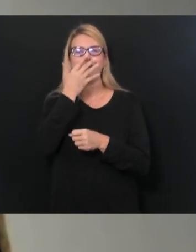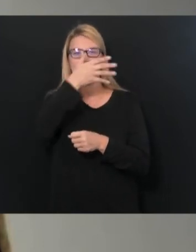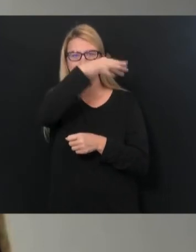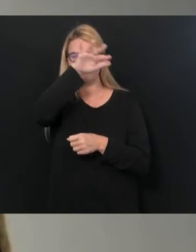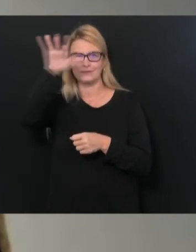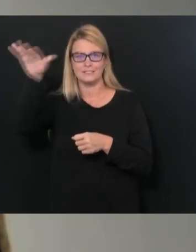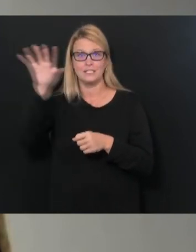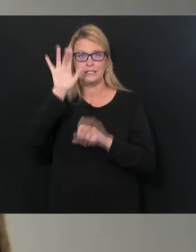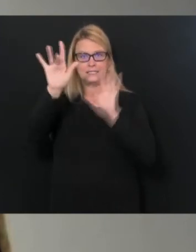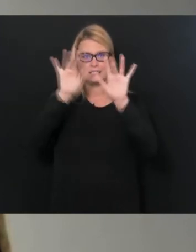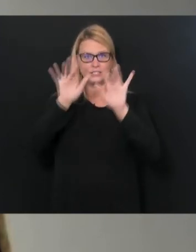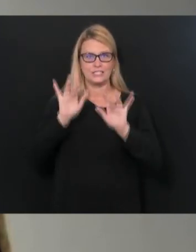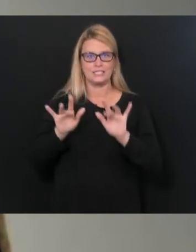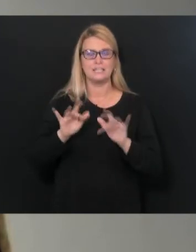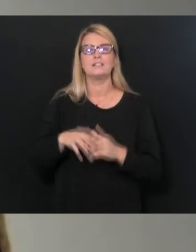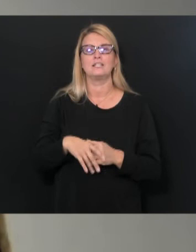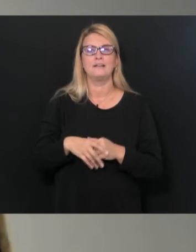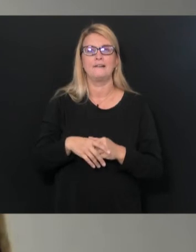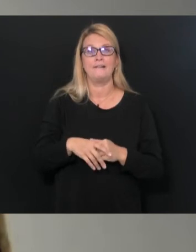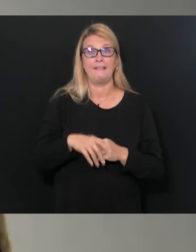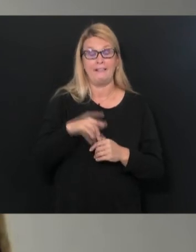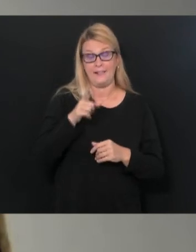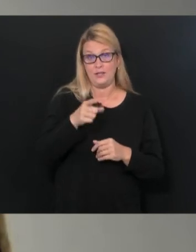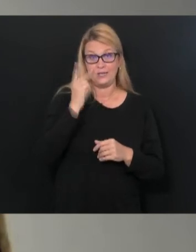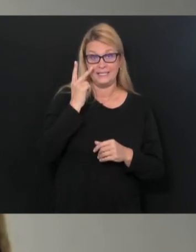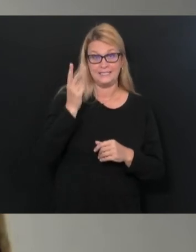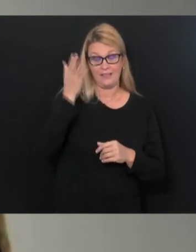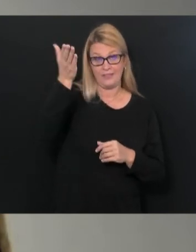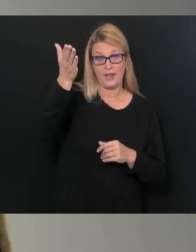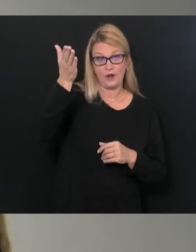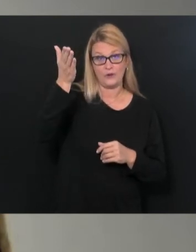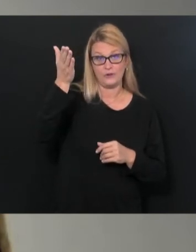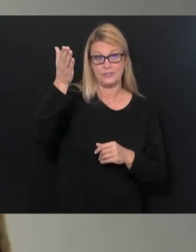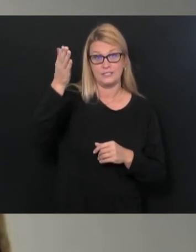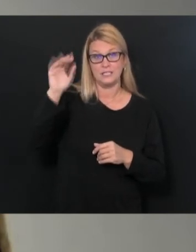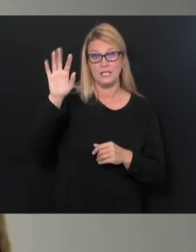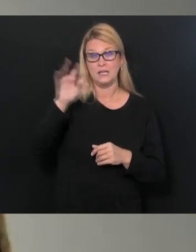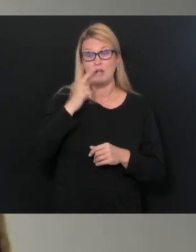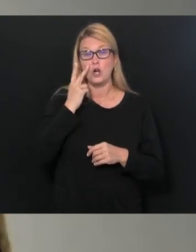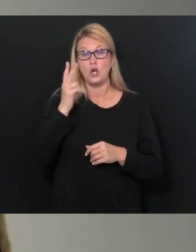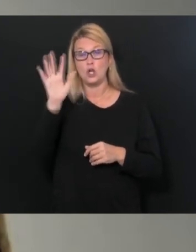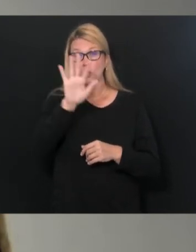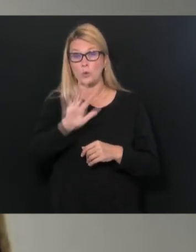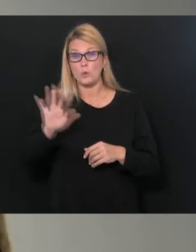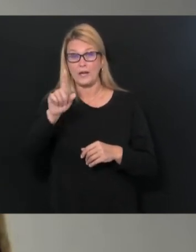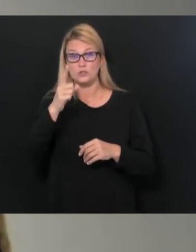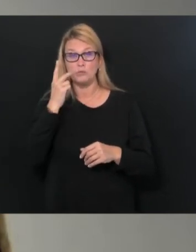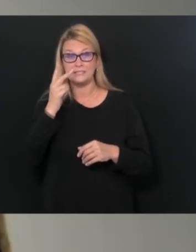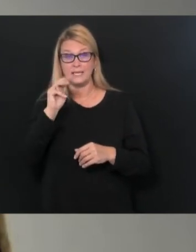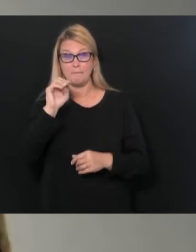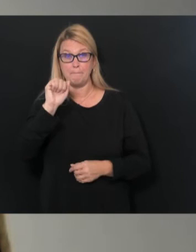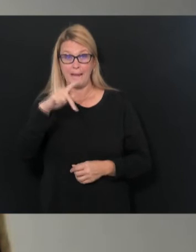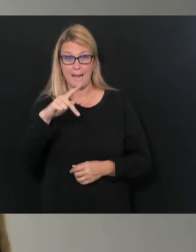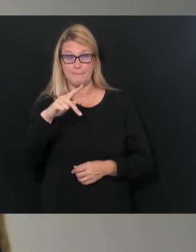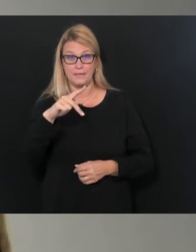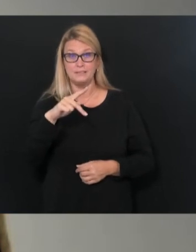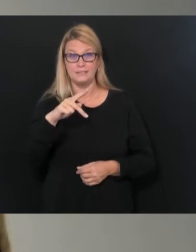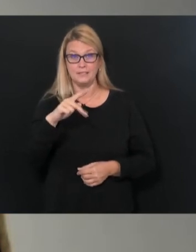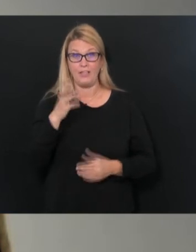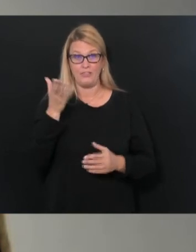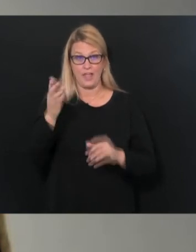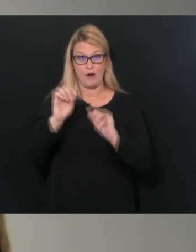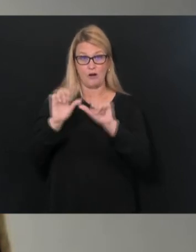so folks will know how to get to that. And then you scroll down just a little, there is a map which the governor speaks to,